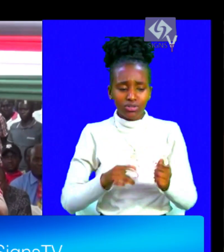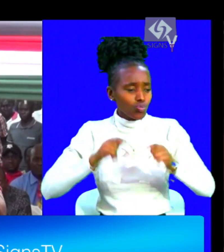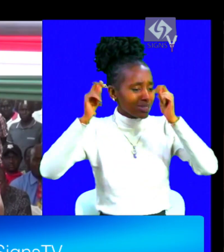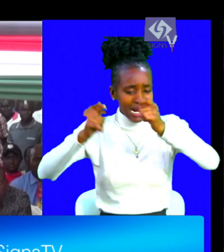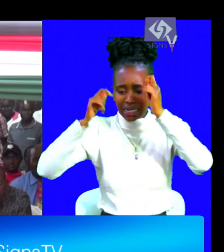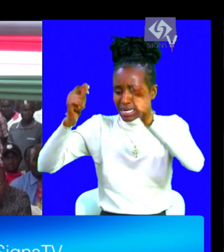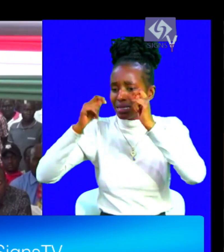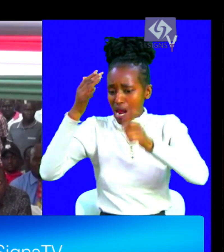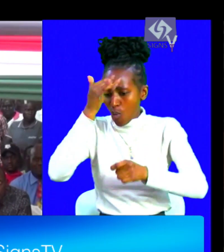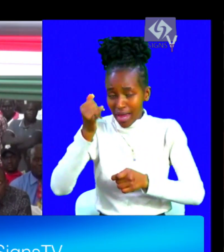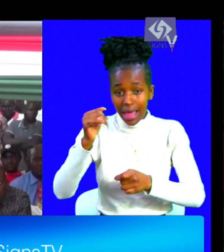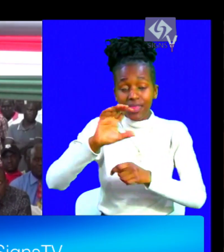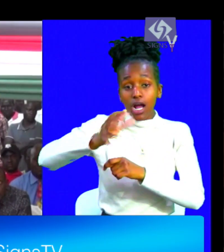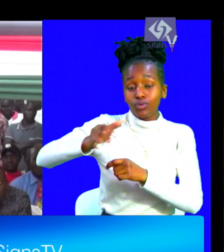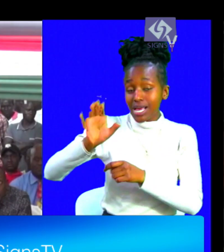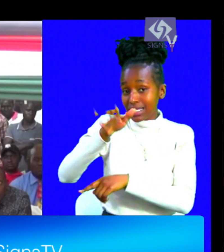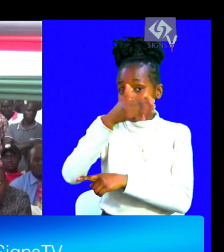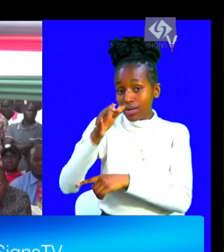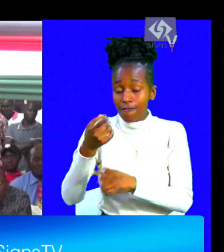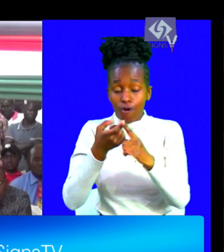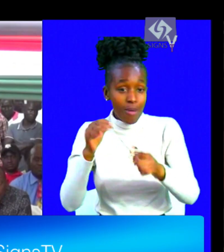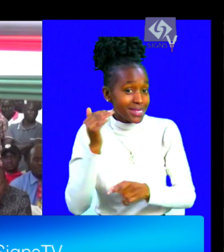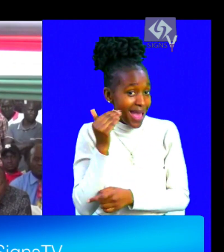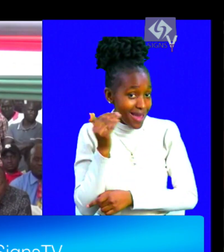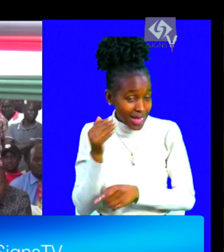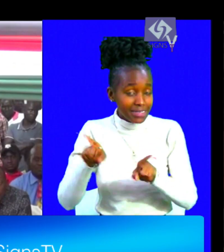of Siaya, they didn't pass the budget on time.